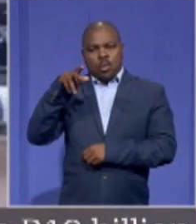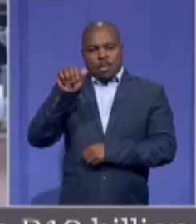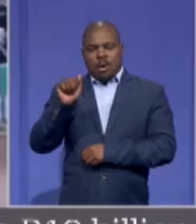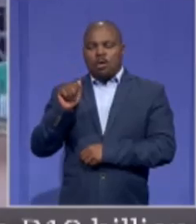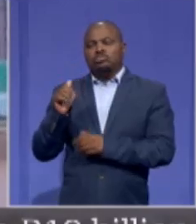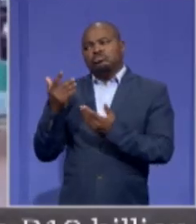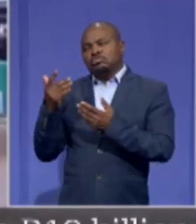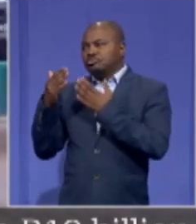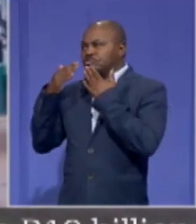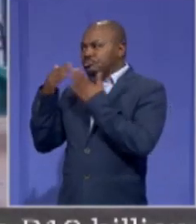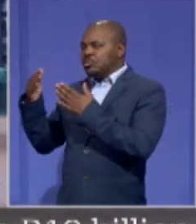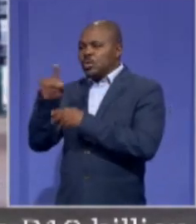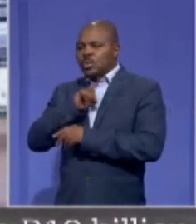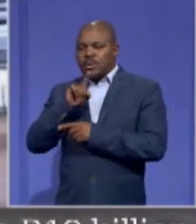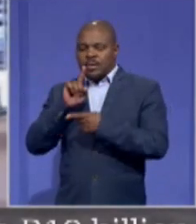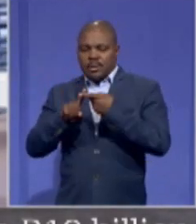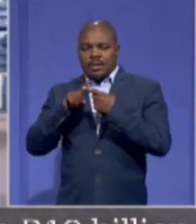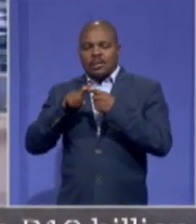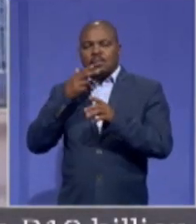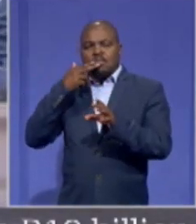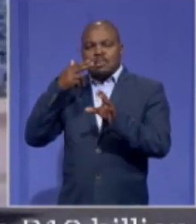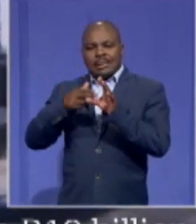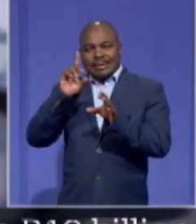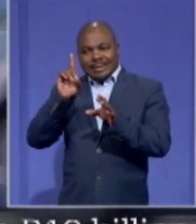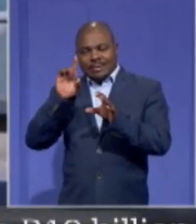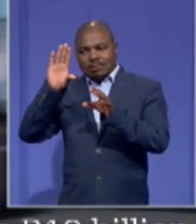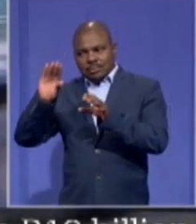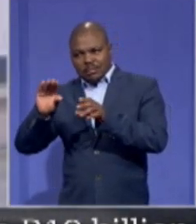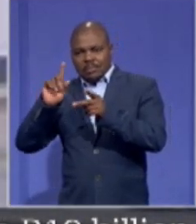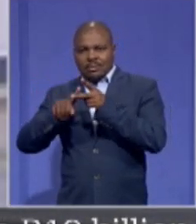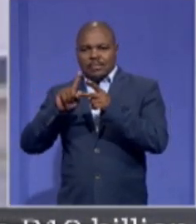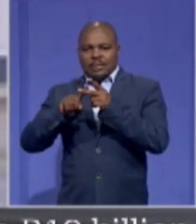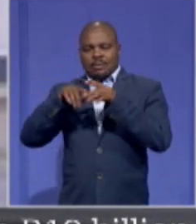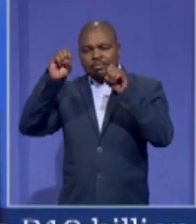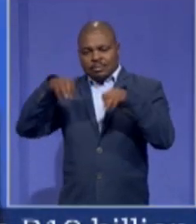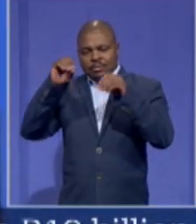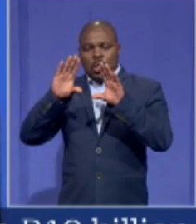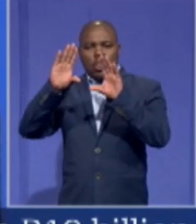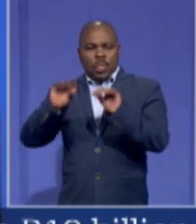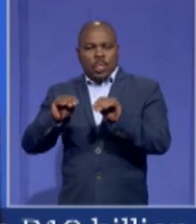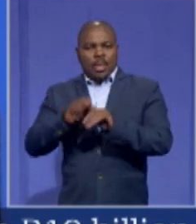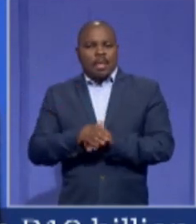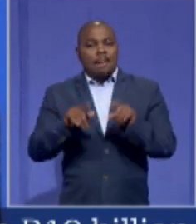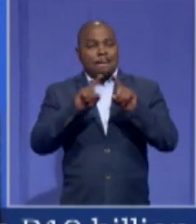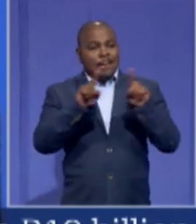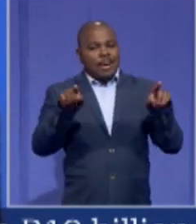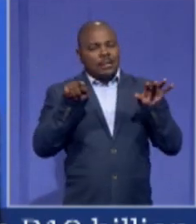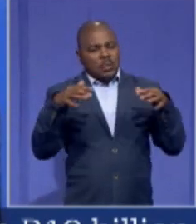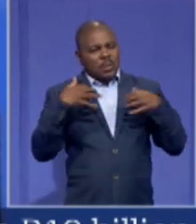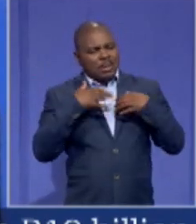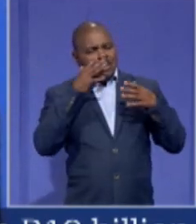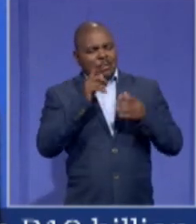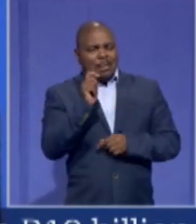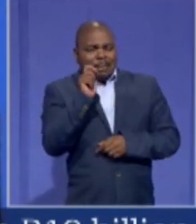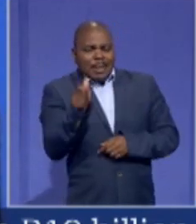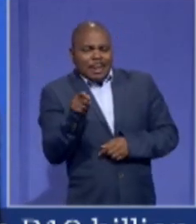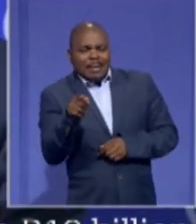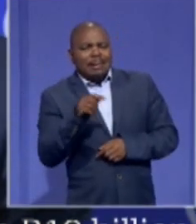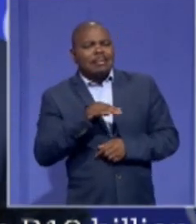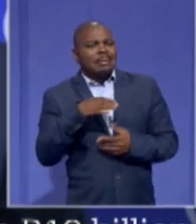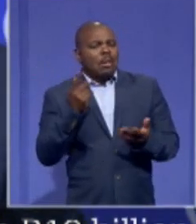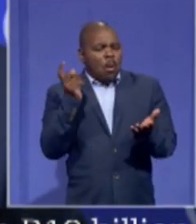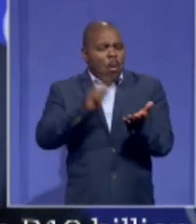ya diesel le ya timatima. Le ha o le jwalo letona le ngongoreiswa ke tjhelete eo bareki ba ikolotang Eskom. I think